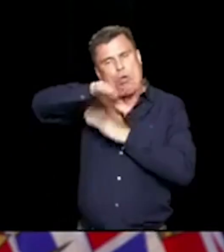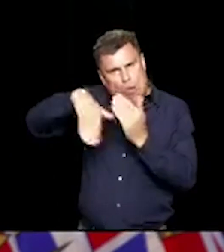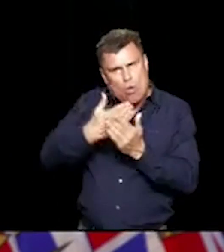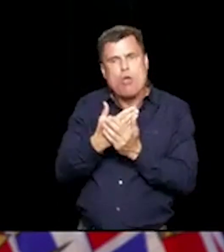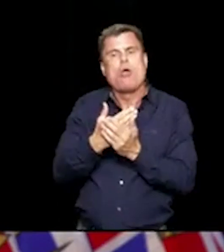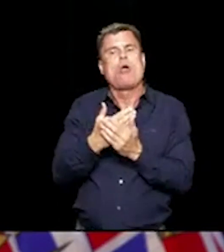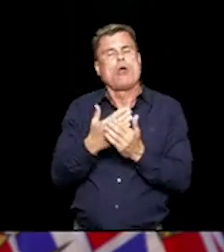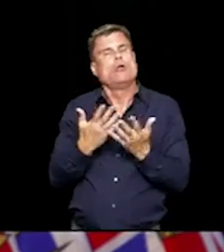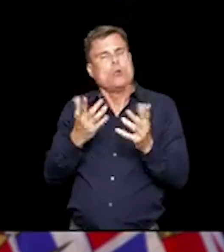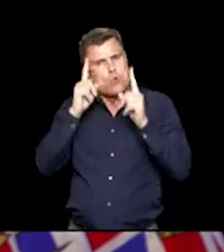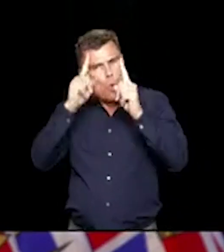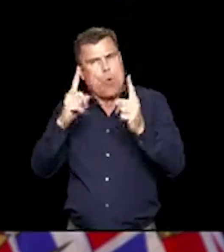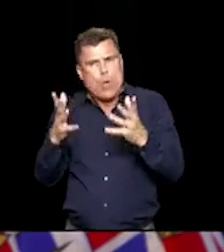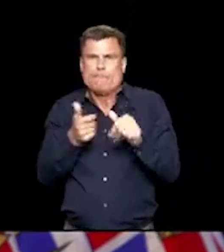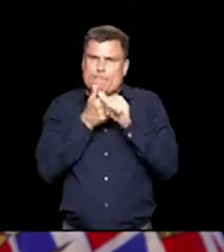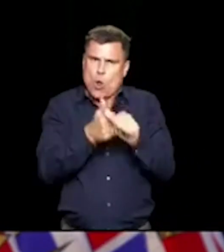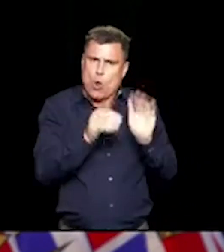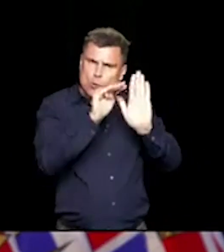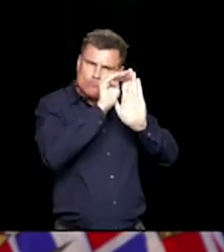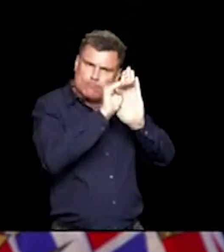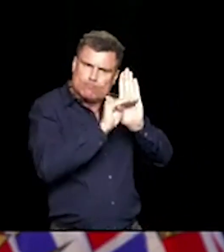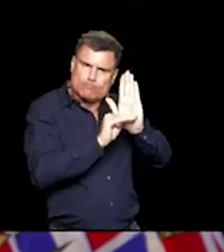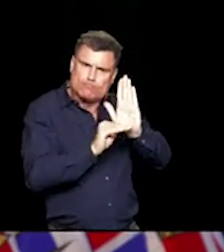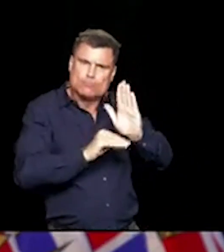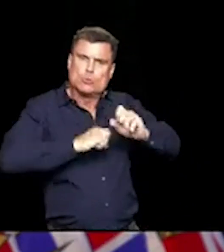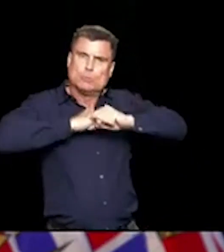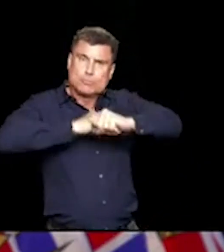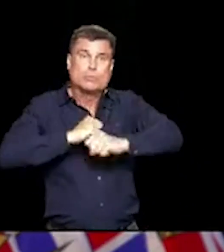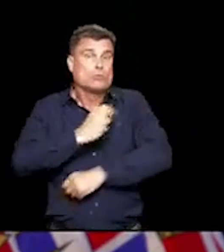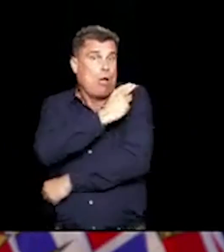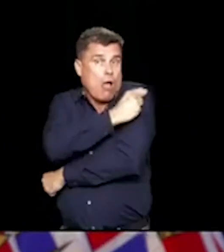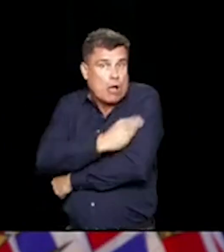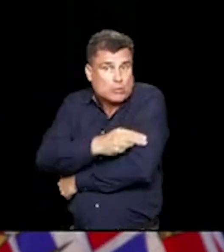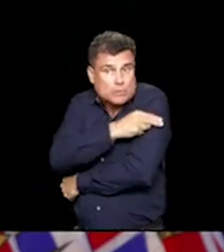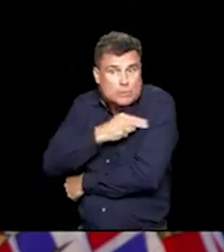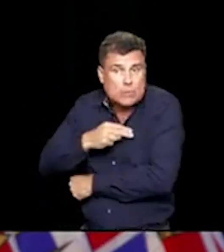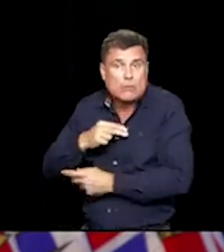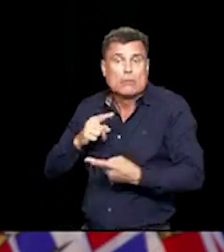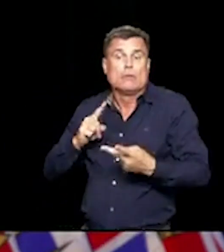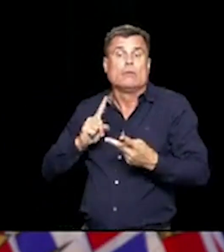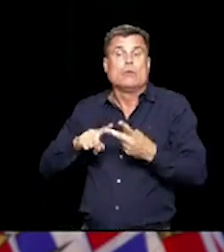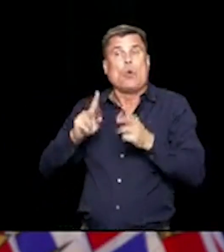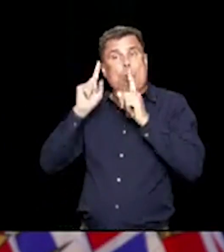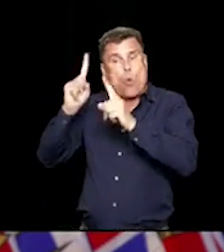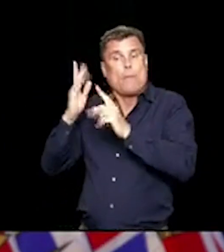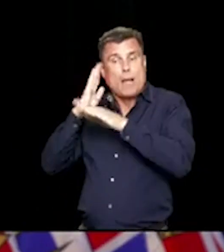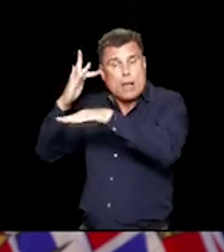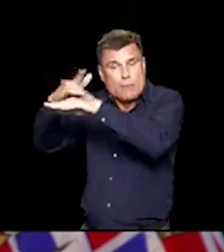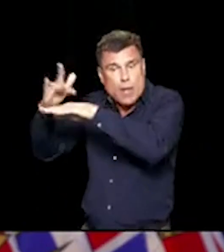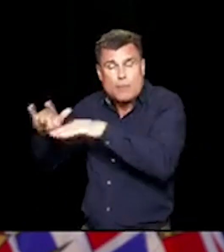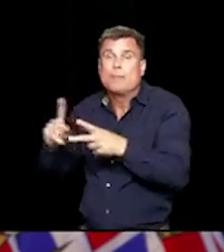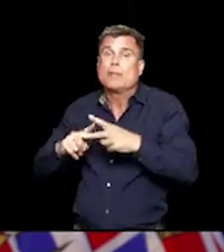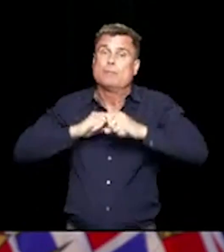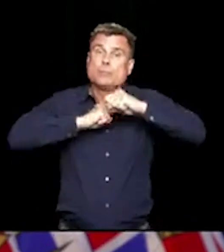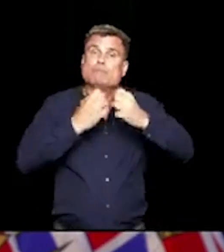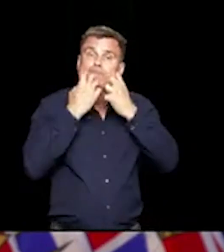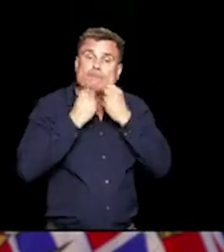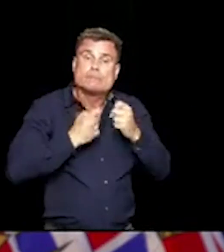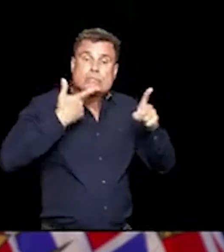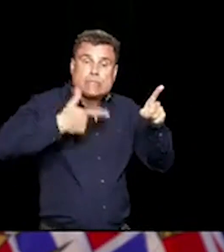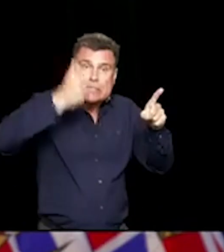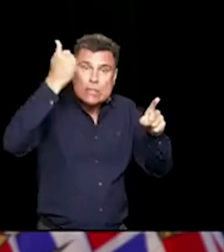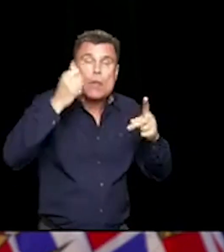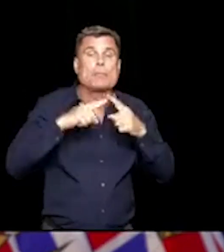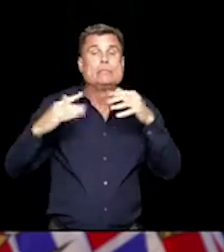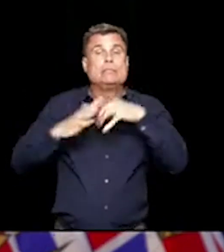have in place the things we need to protect our healthcare system, to protect our most vulnerable people, particularly as we know our seniors